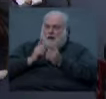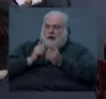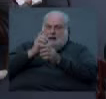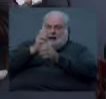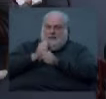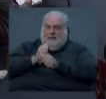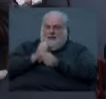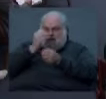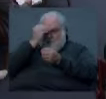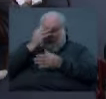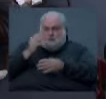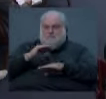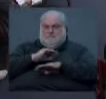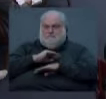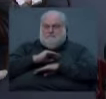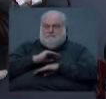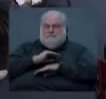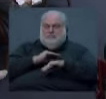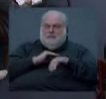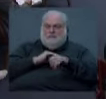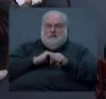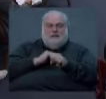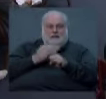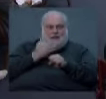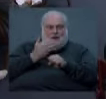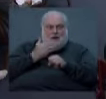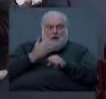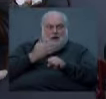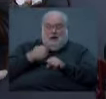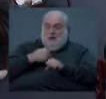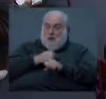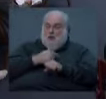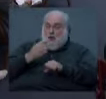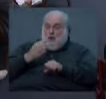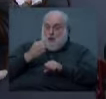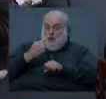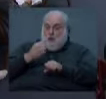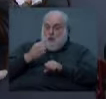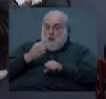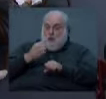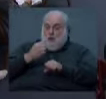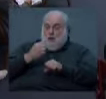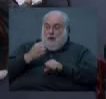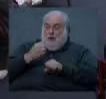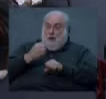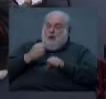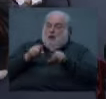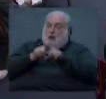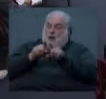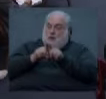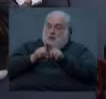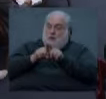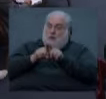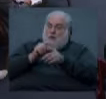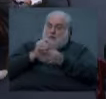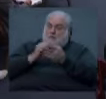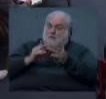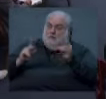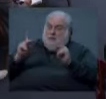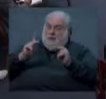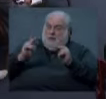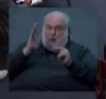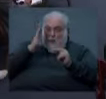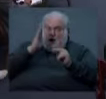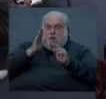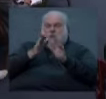I'm fine with it. And you're satisfied? Yes, ma'am. Thank you. And we do, just for the record, Director Hendricks, we also, there are some people that are going to